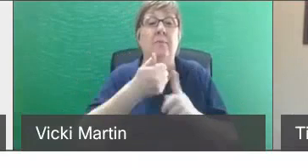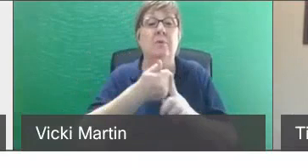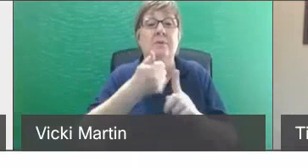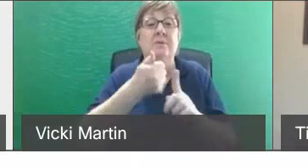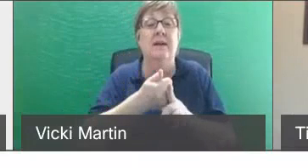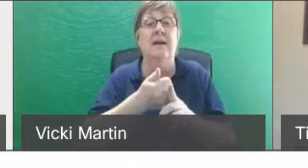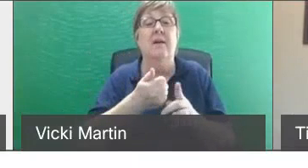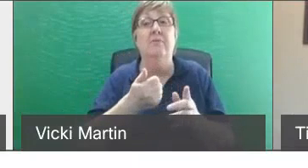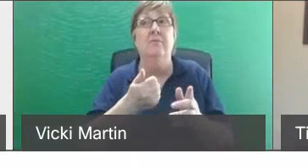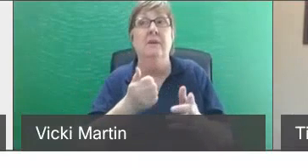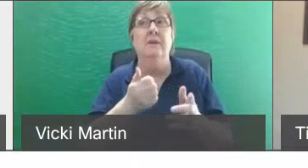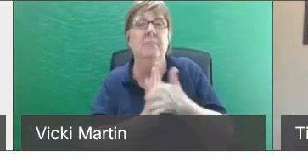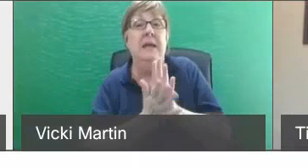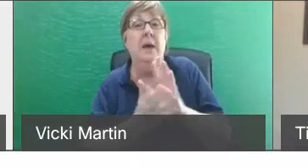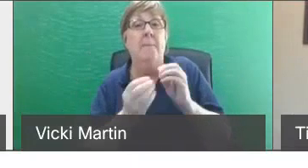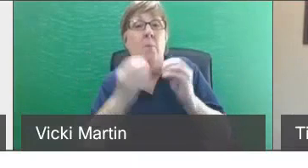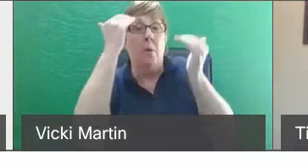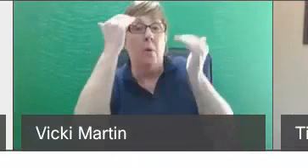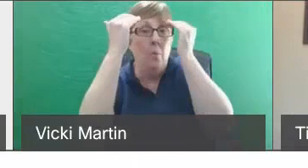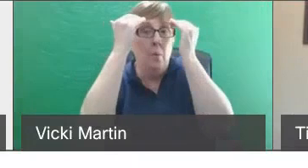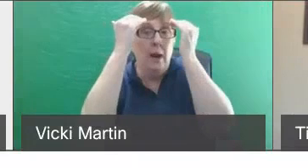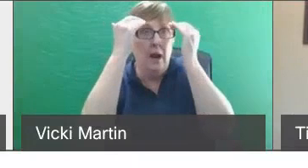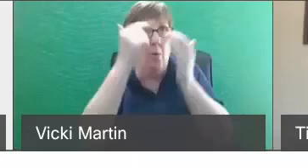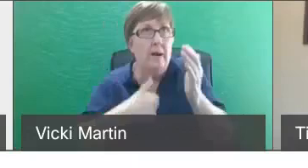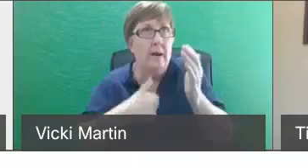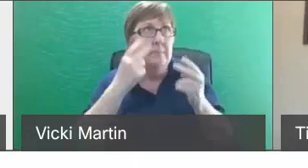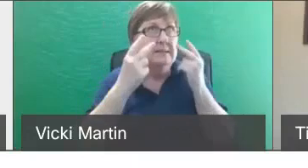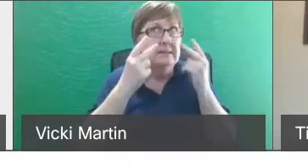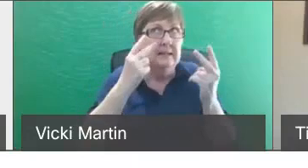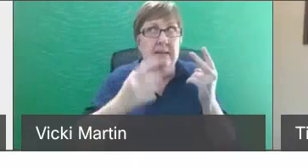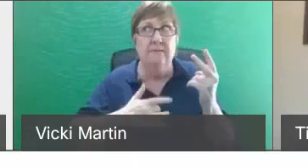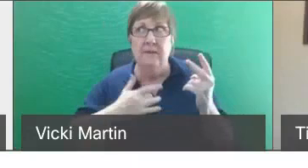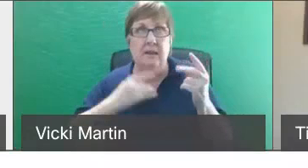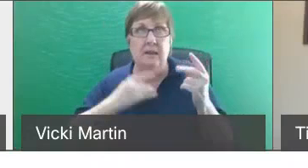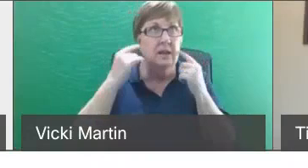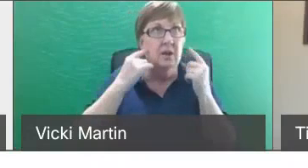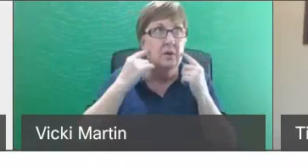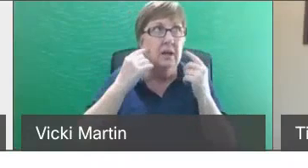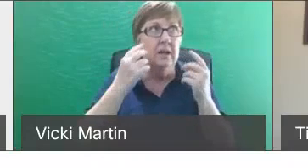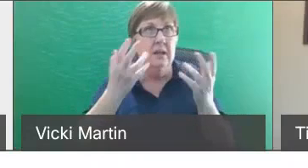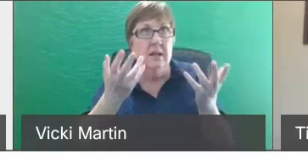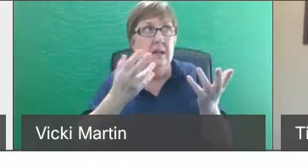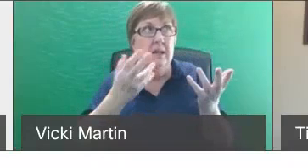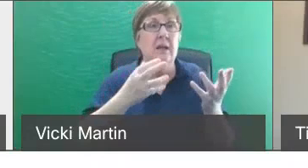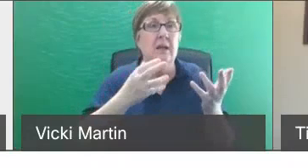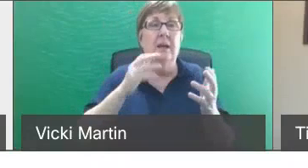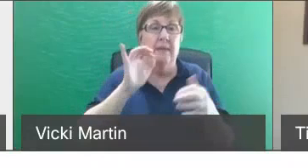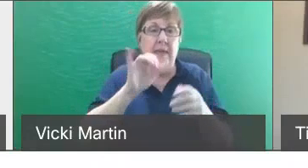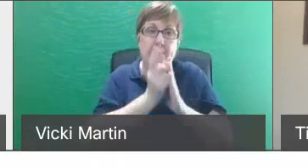what's going on, what you see, what you feel, what you hear right then at that moment. That's a great part of self-care.